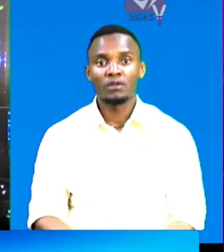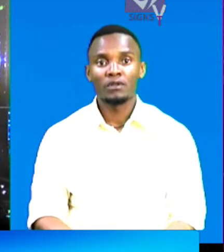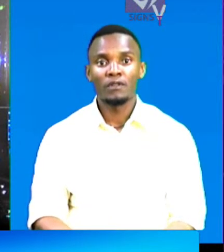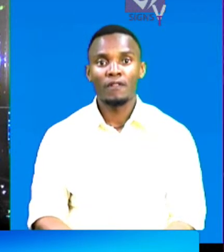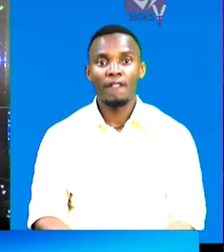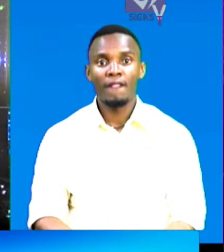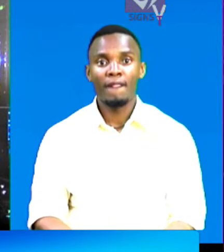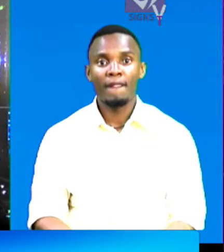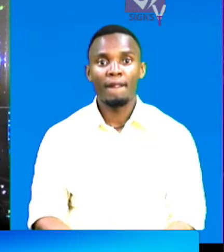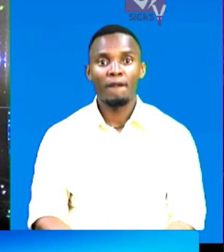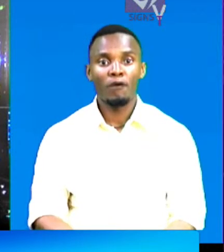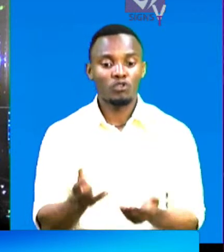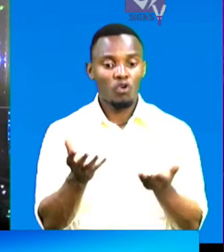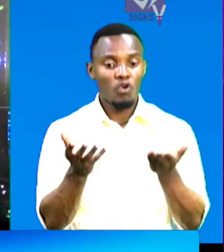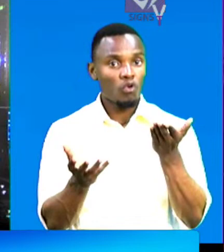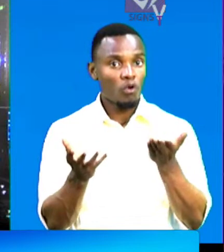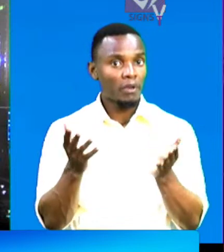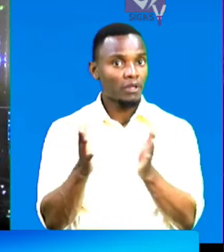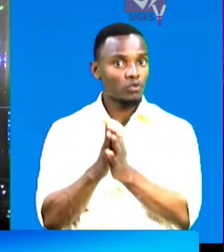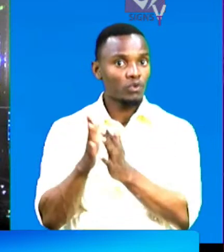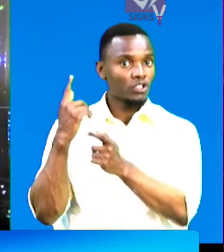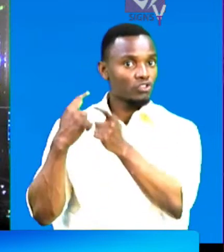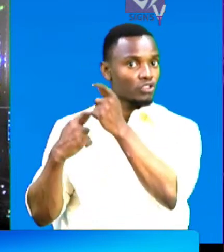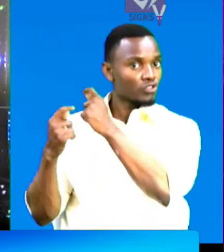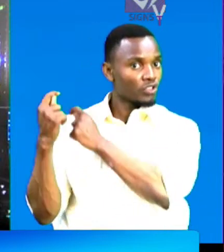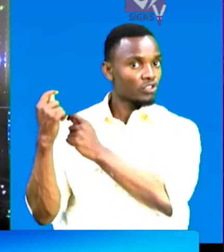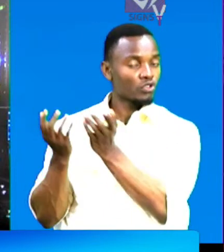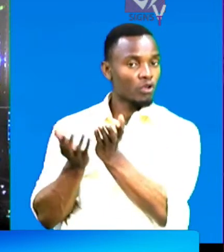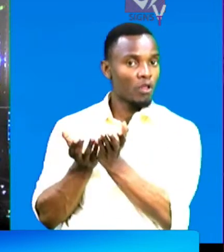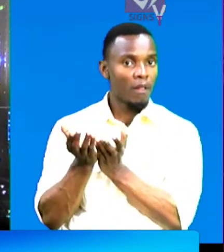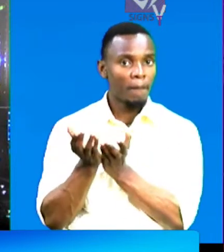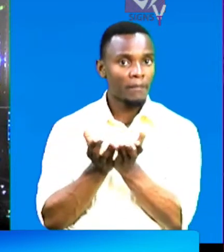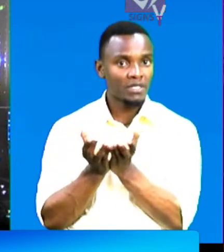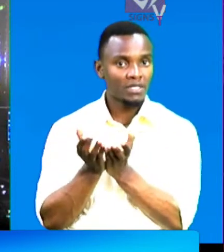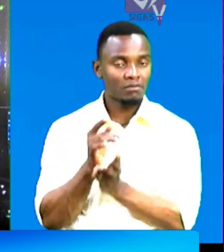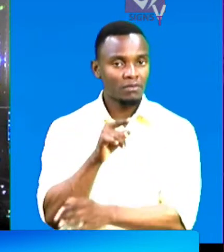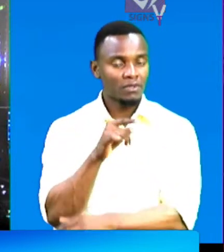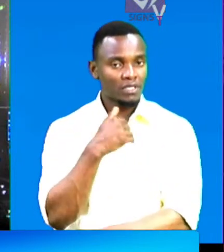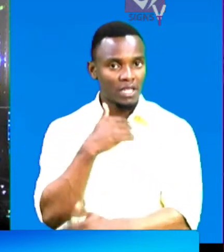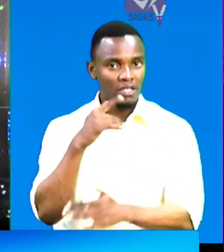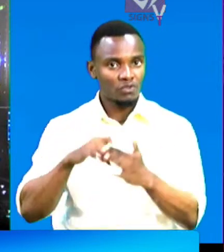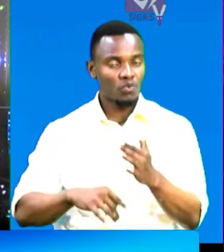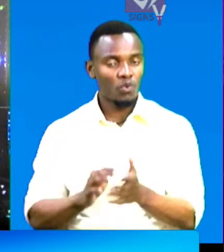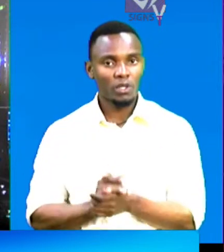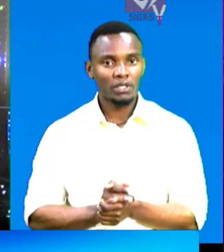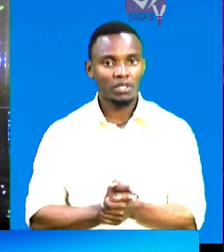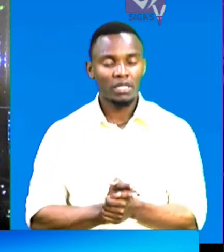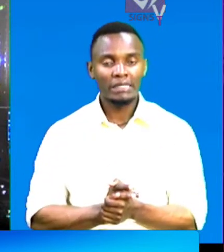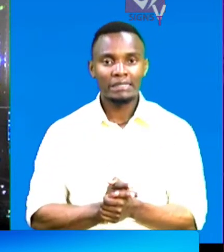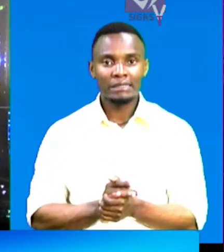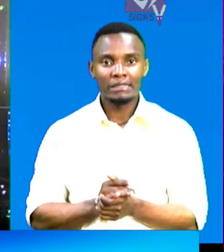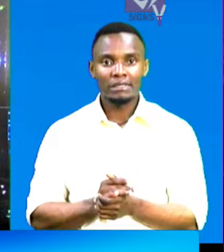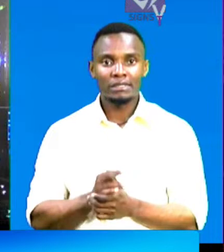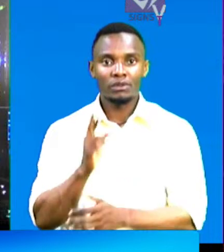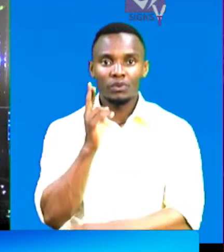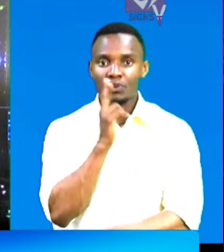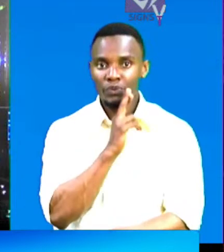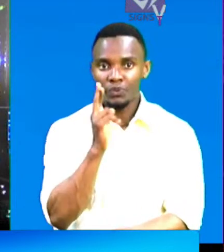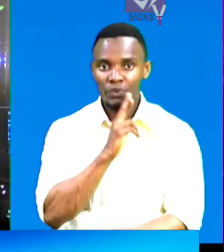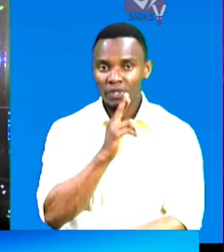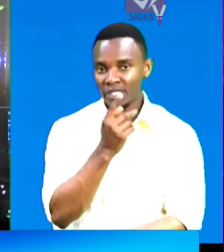the traditional business, there is a lesser risk,